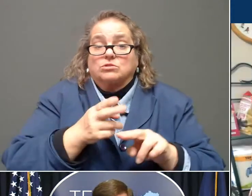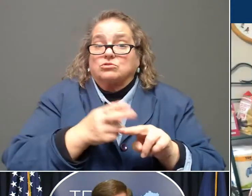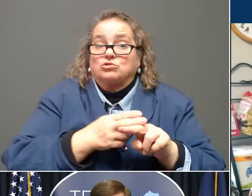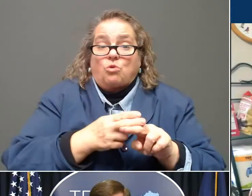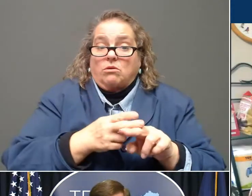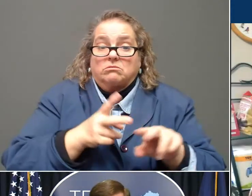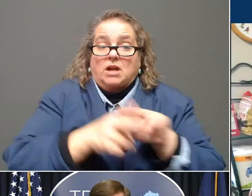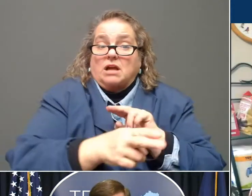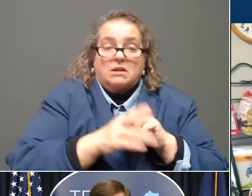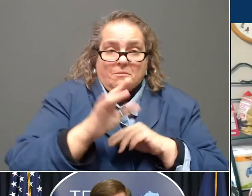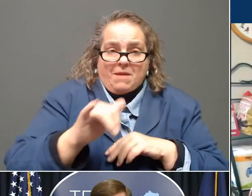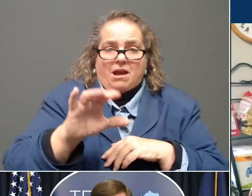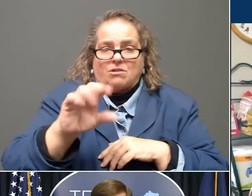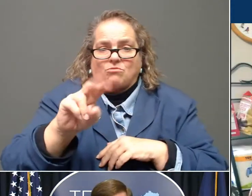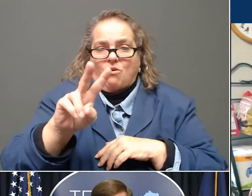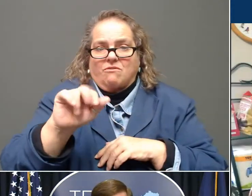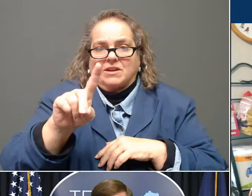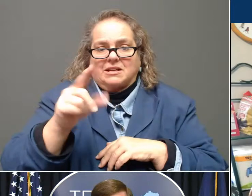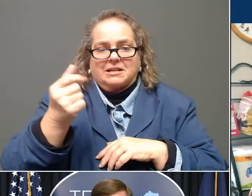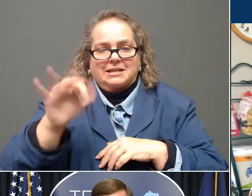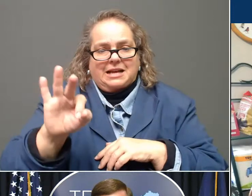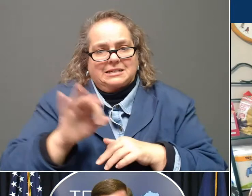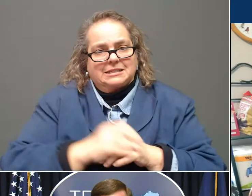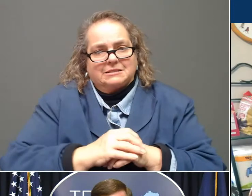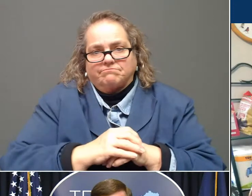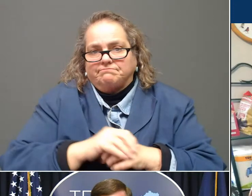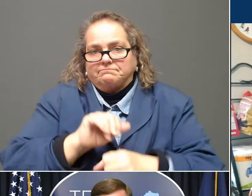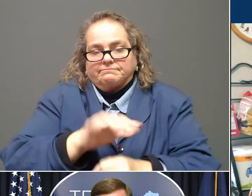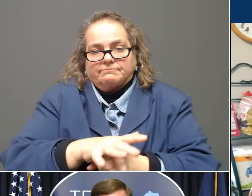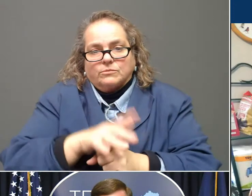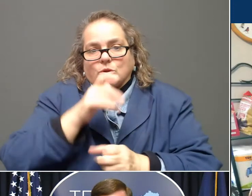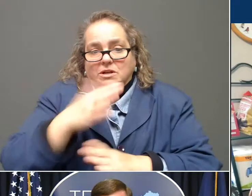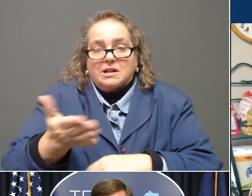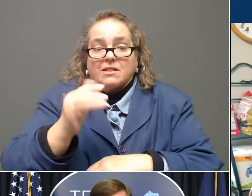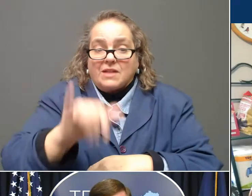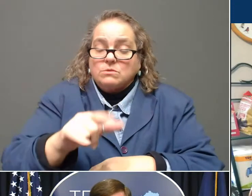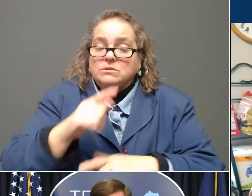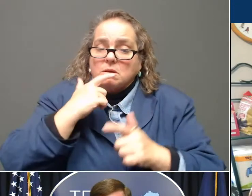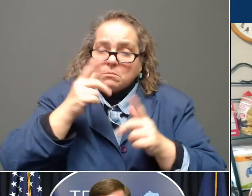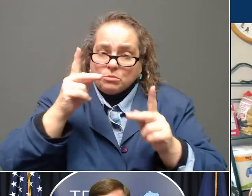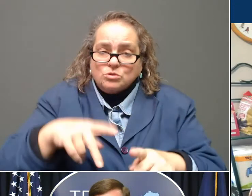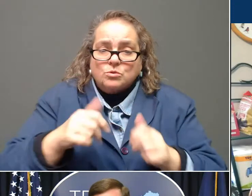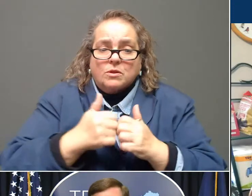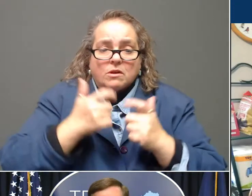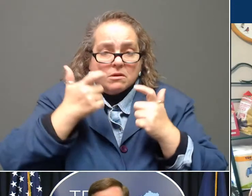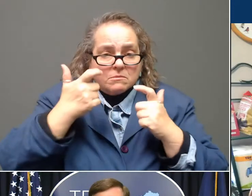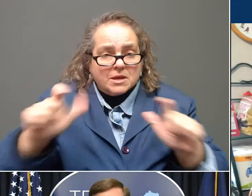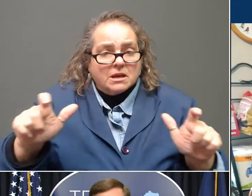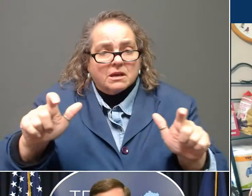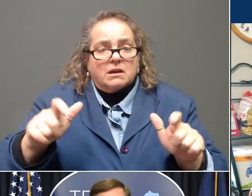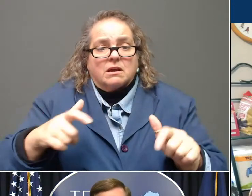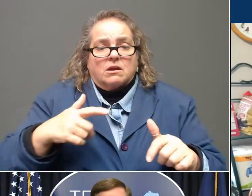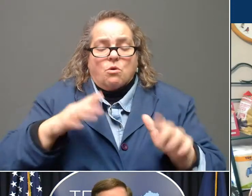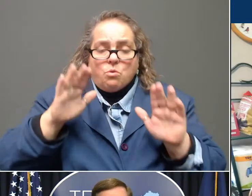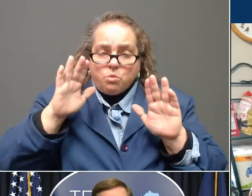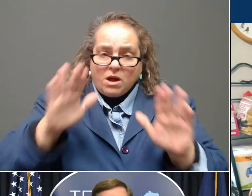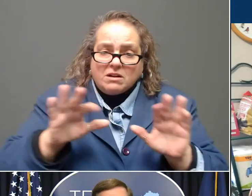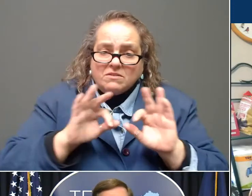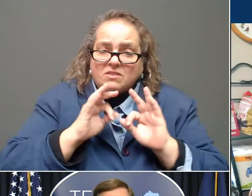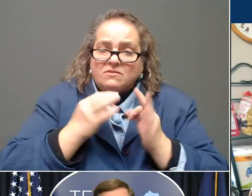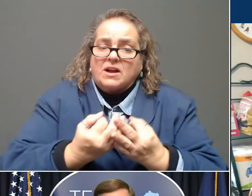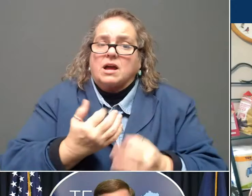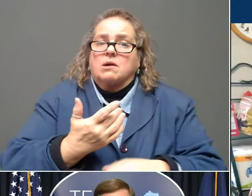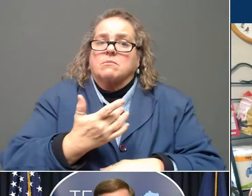Today, our prayers are with her daughter, Beverly Moorfield, her 2 sons, Paul Bridewell and William Bridewell, her